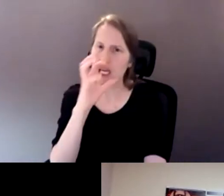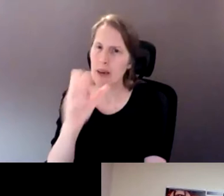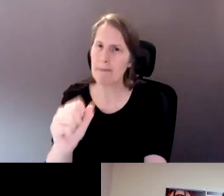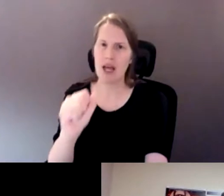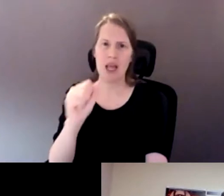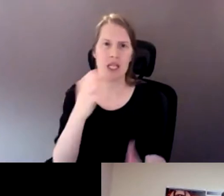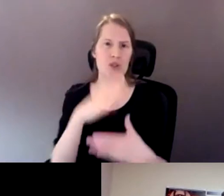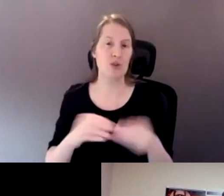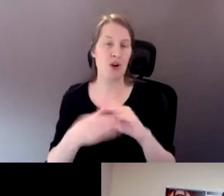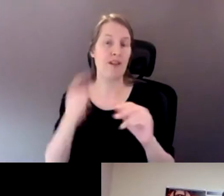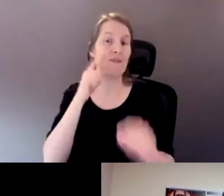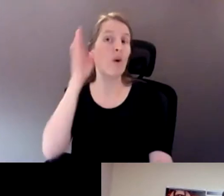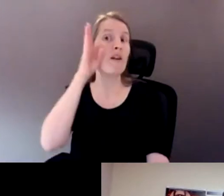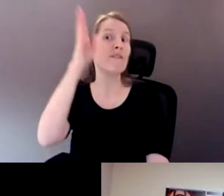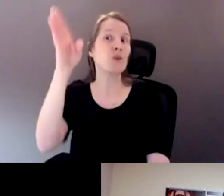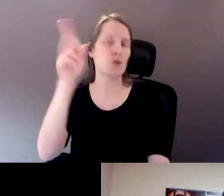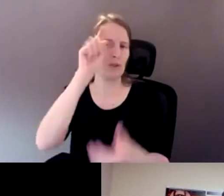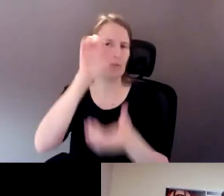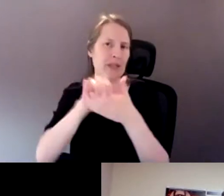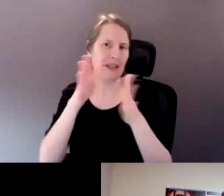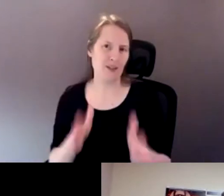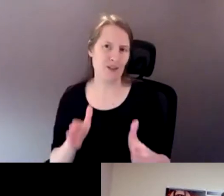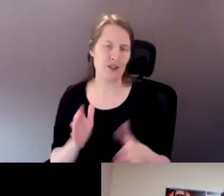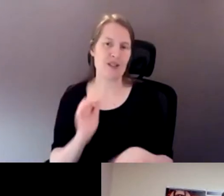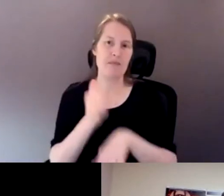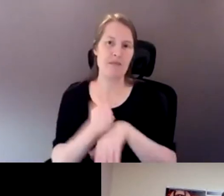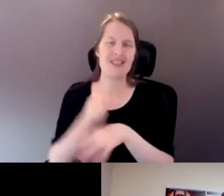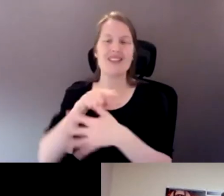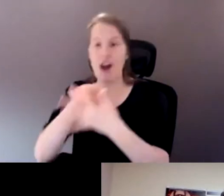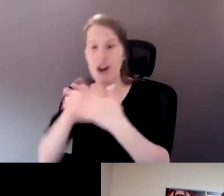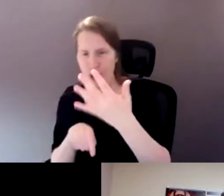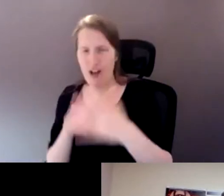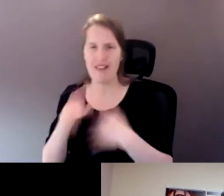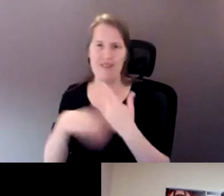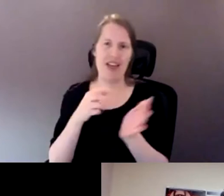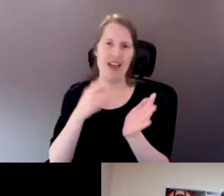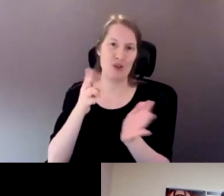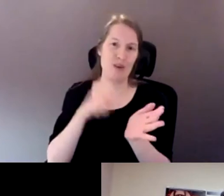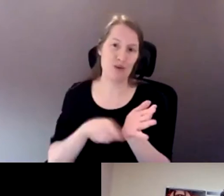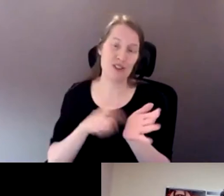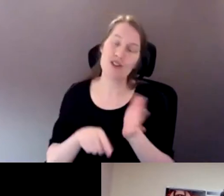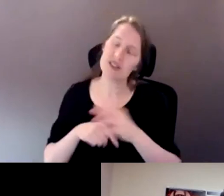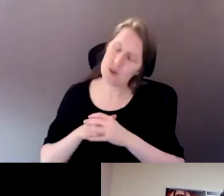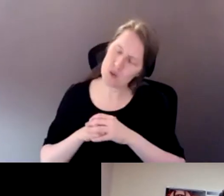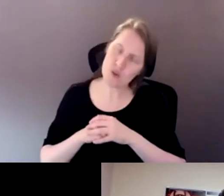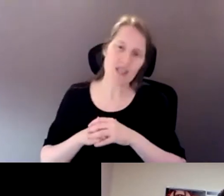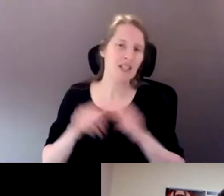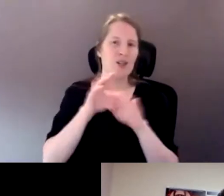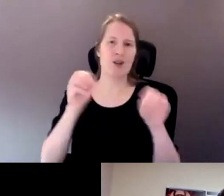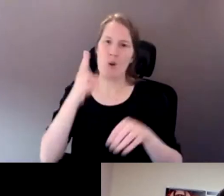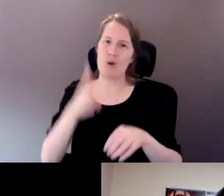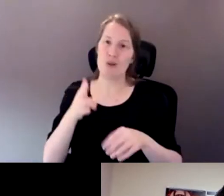future, based on Adele's research, based on Paula's research. And that is something no historian